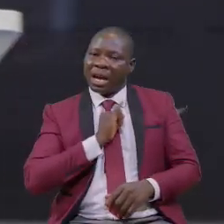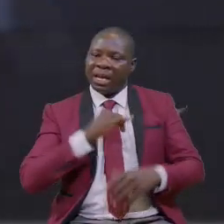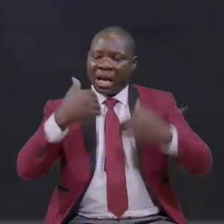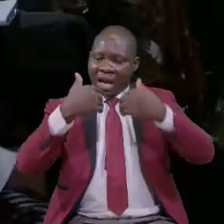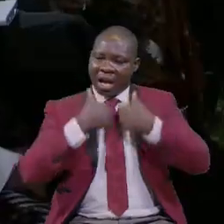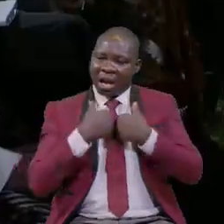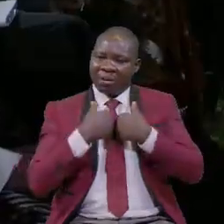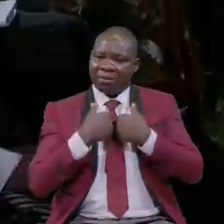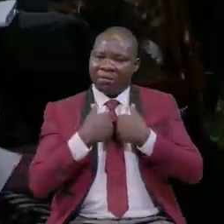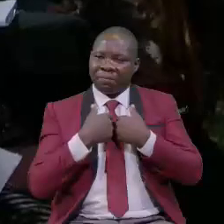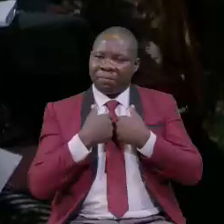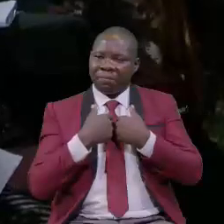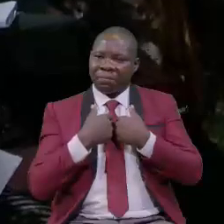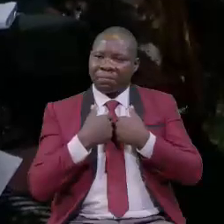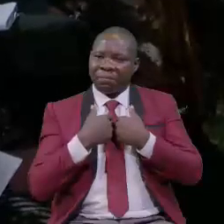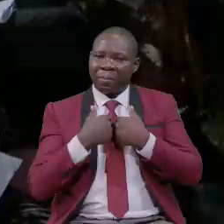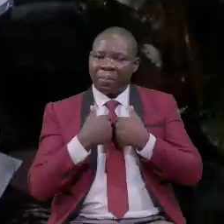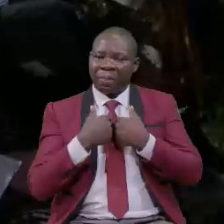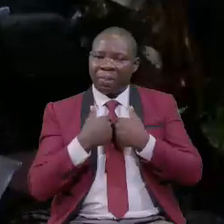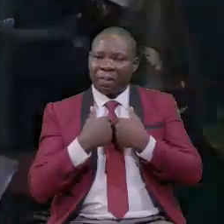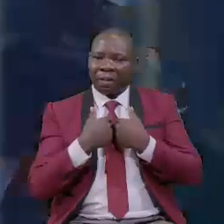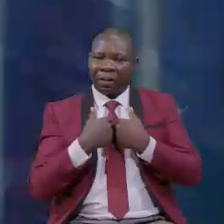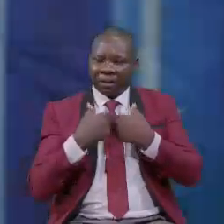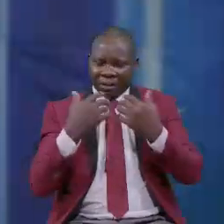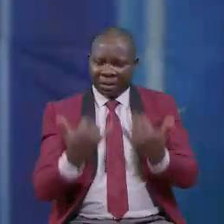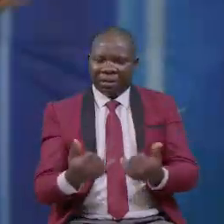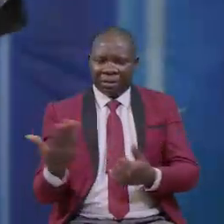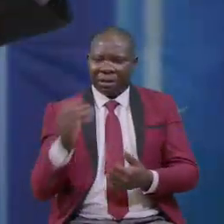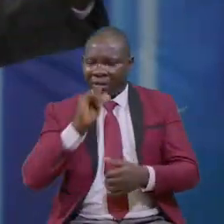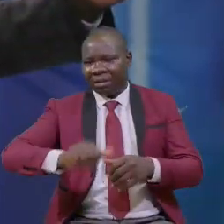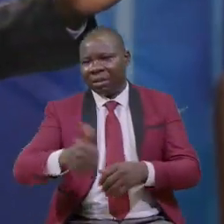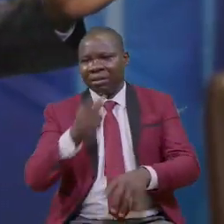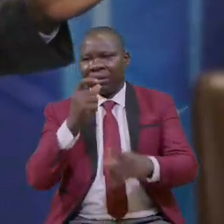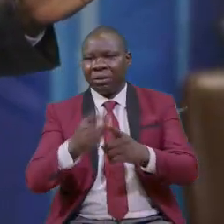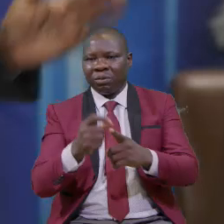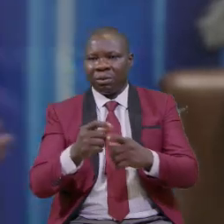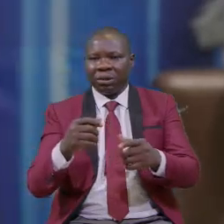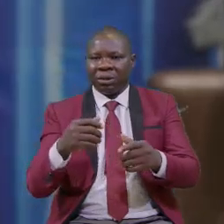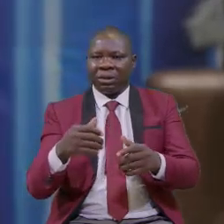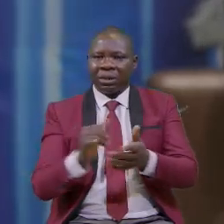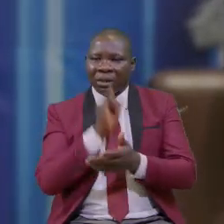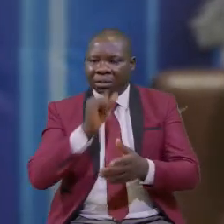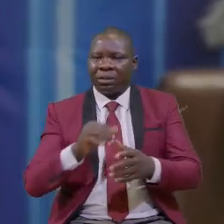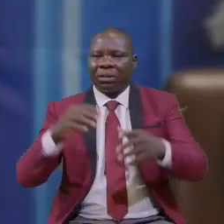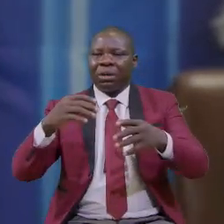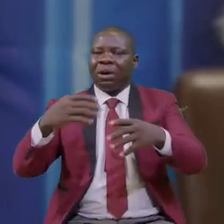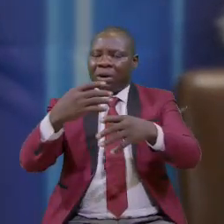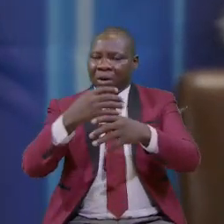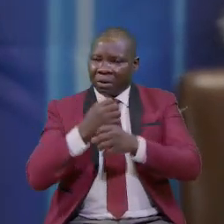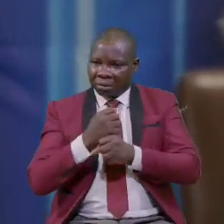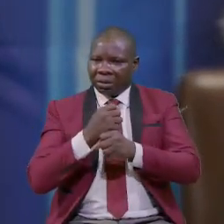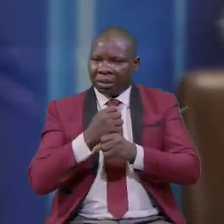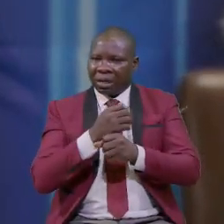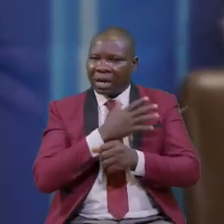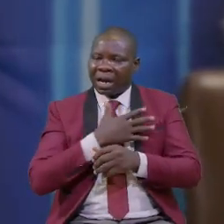obtained. Now, there's another word. There's obtain. There is attain. When